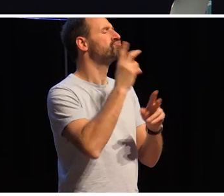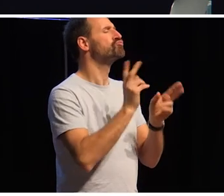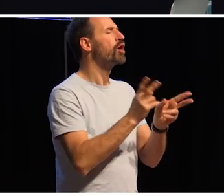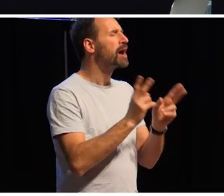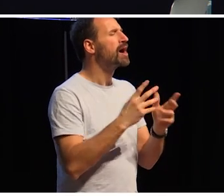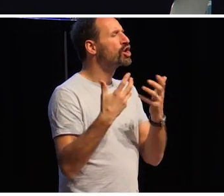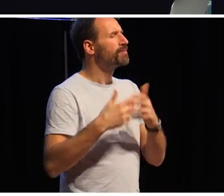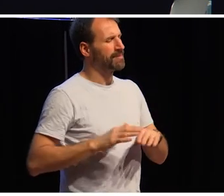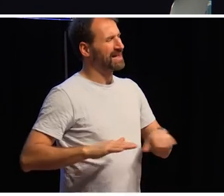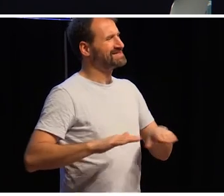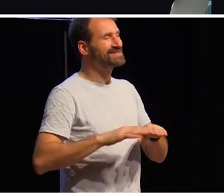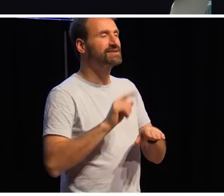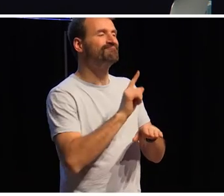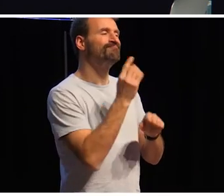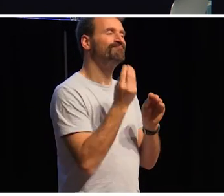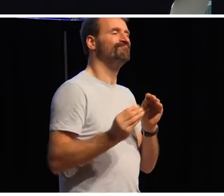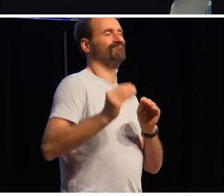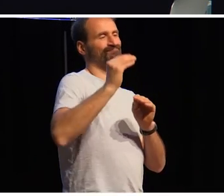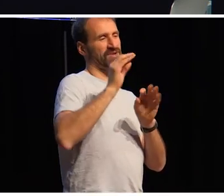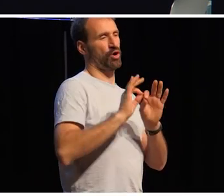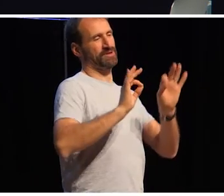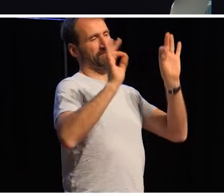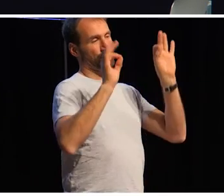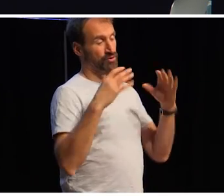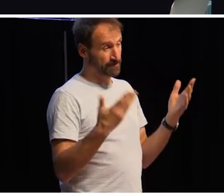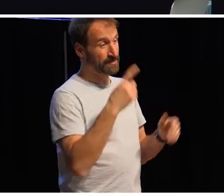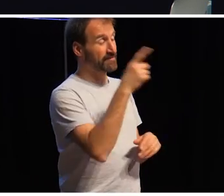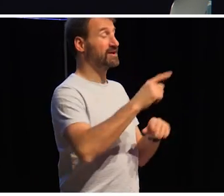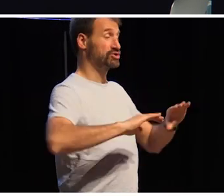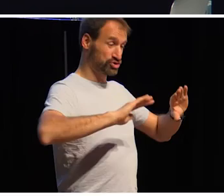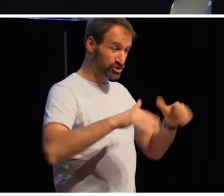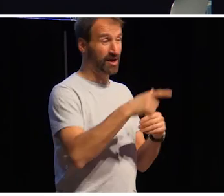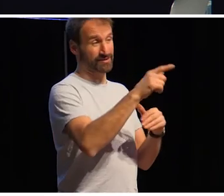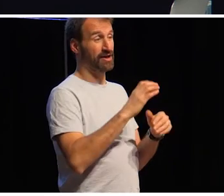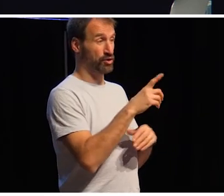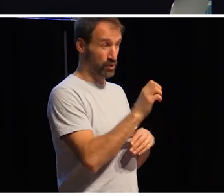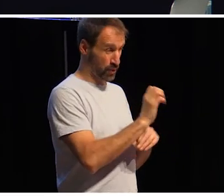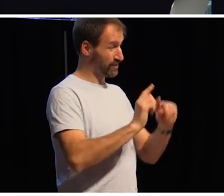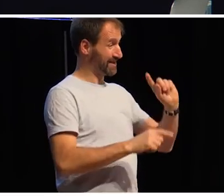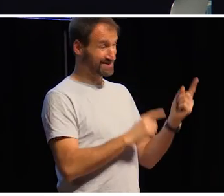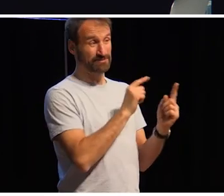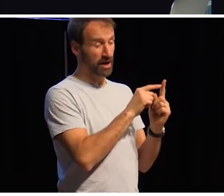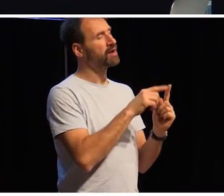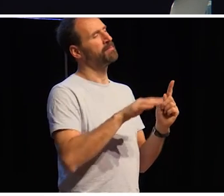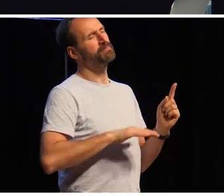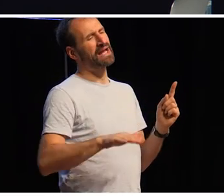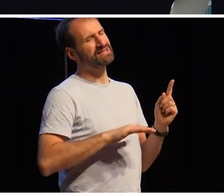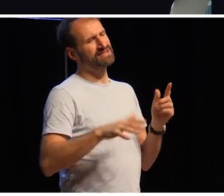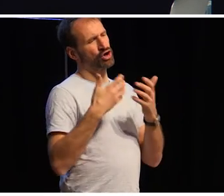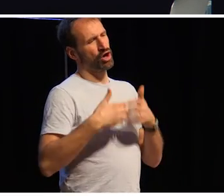you first start up your code, a basic compiler is compiling it, and it's very fast